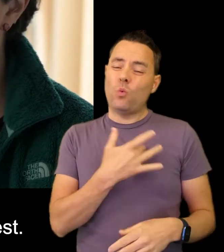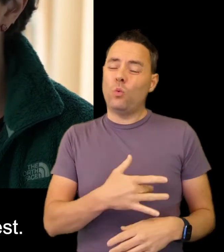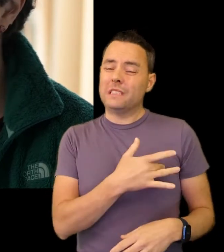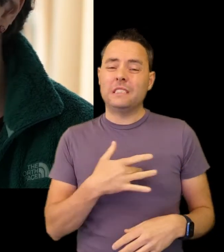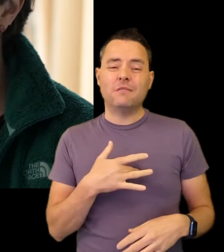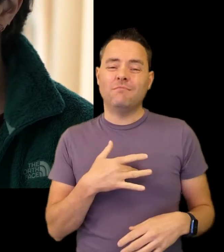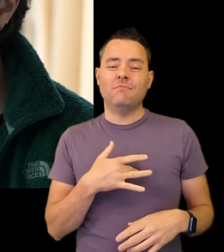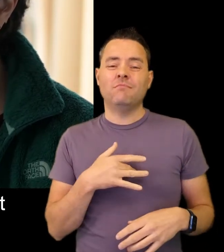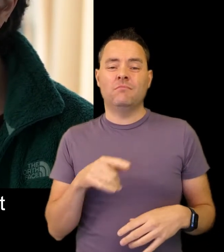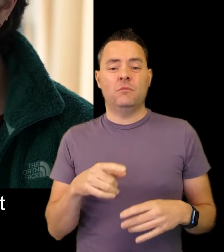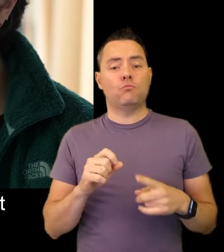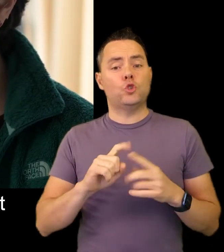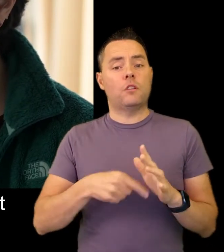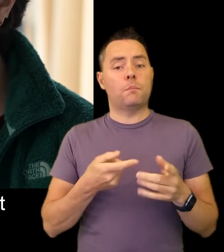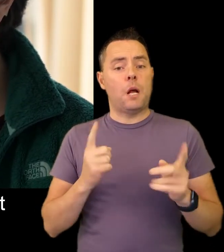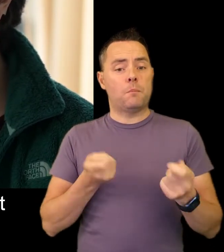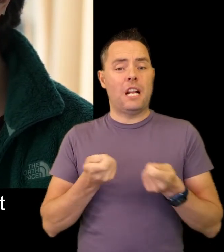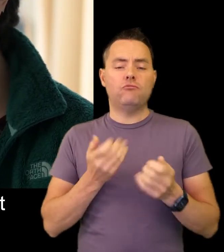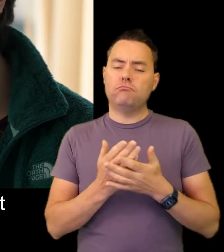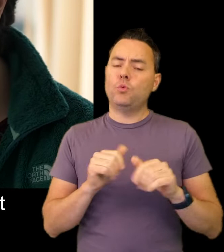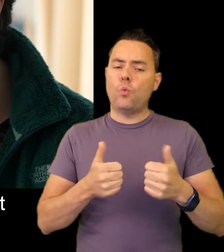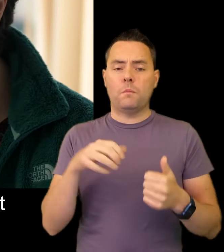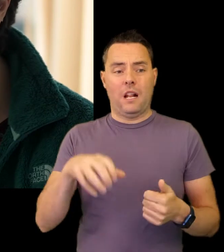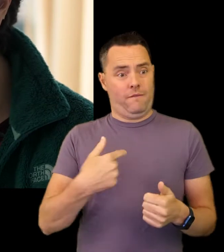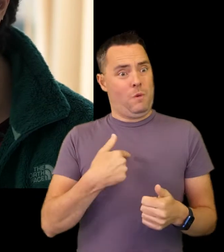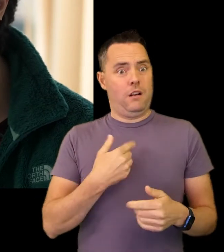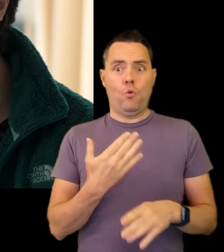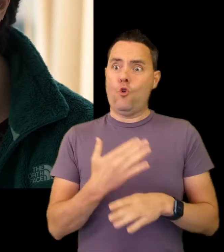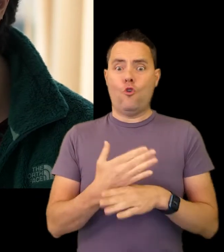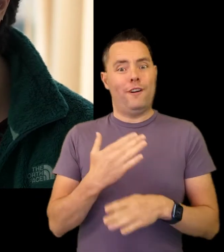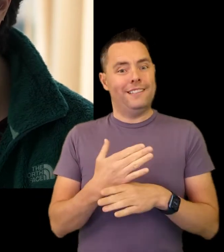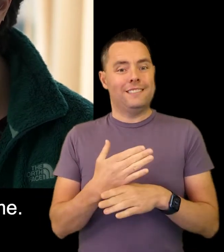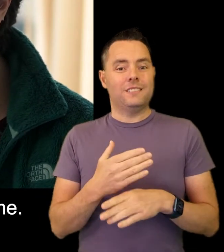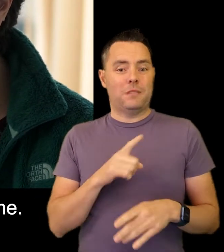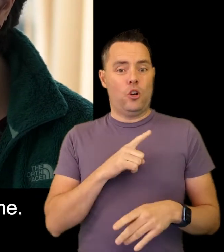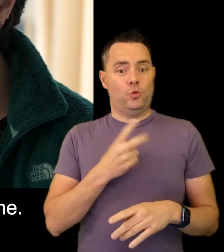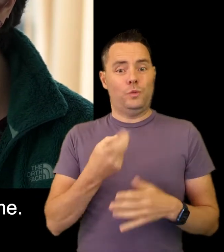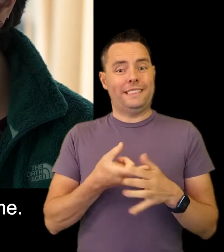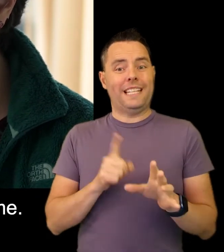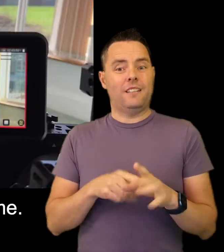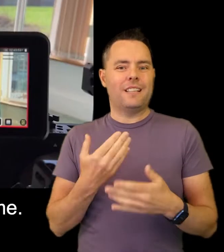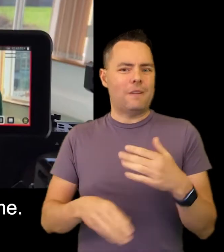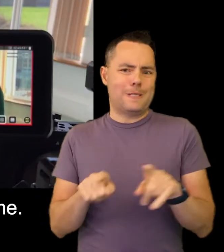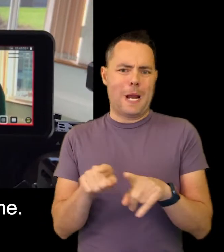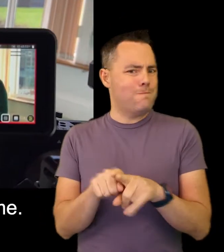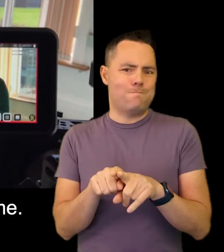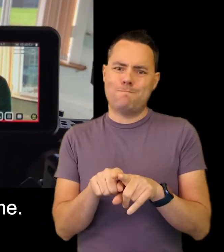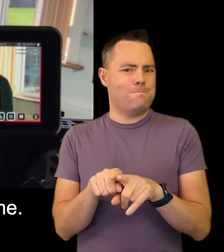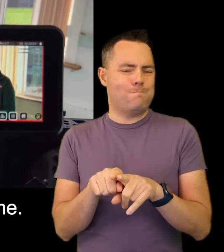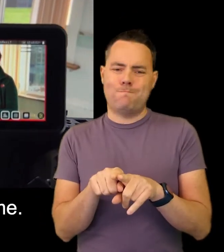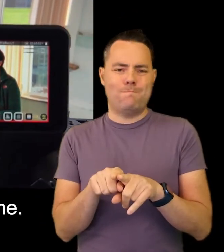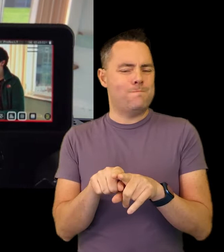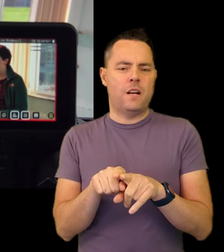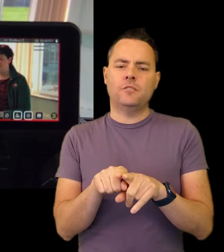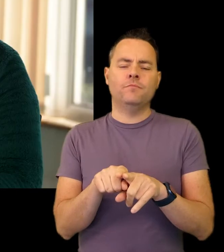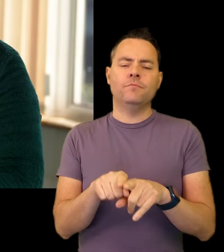really honest, which makes project management a really good place for me to work, because 2 days are never